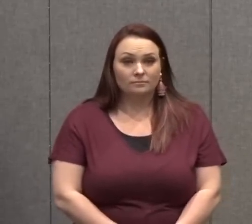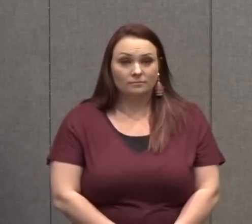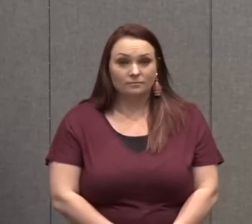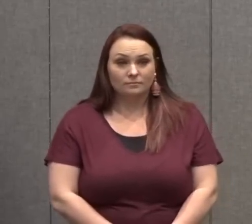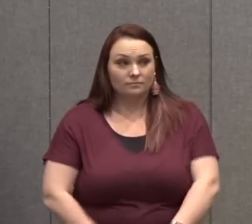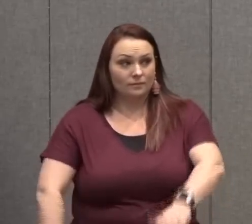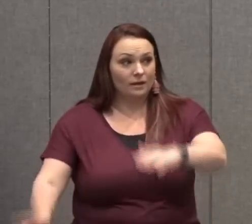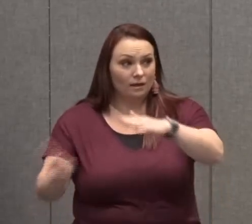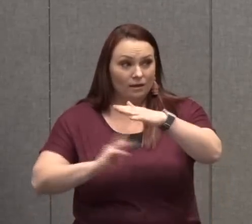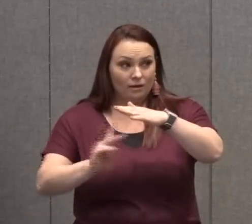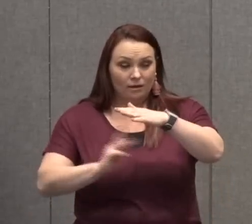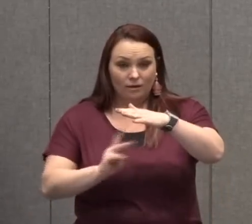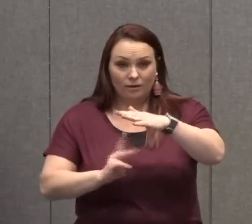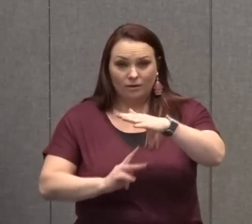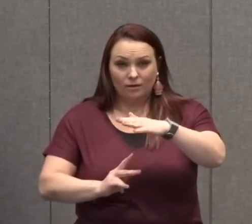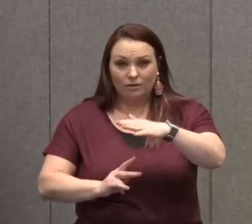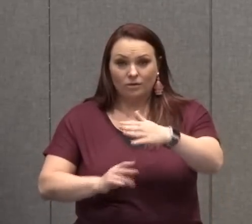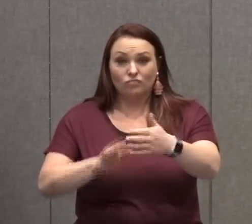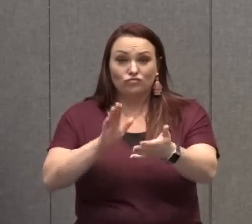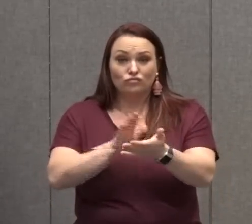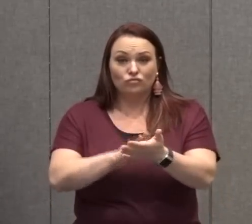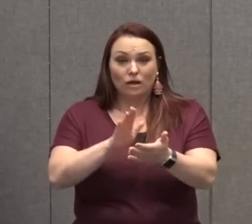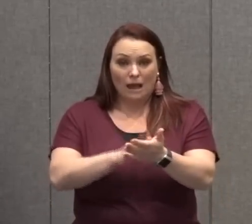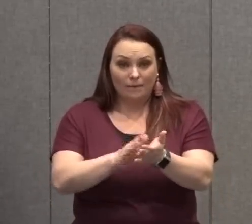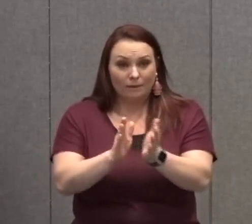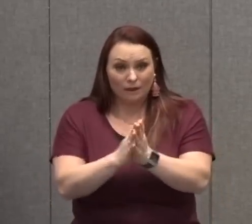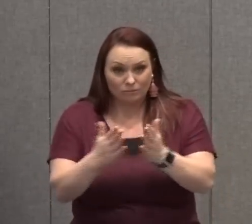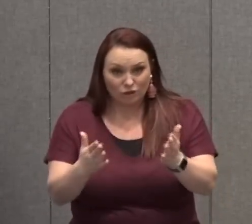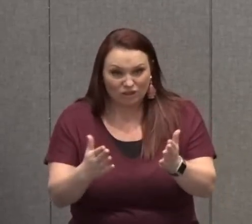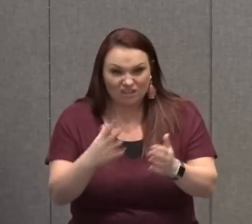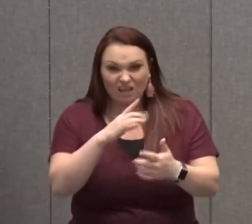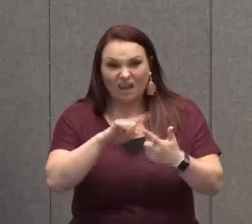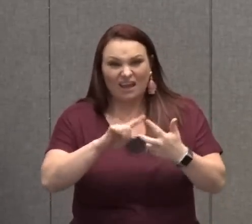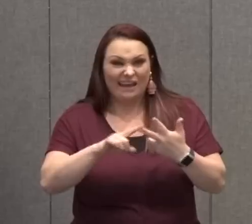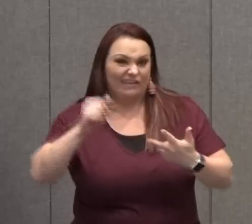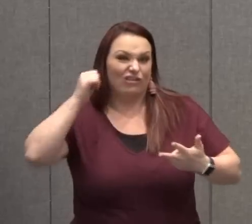kindergarteners rhyming books and girls